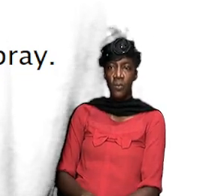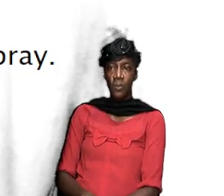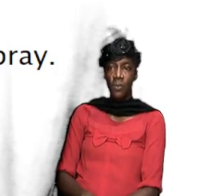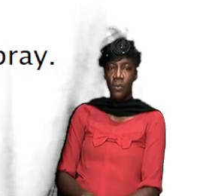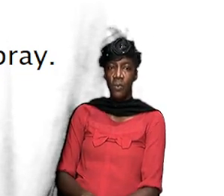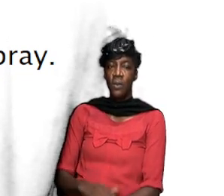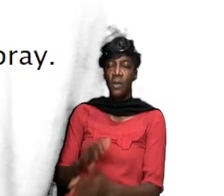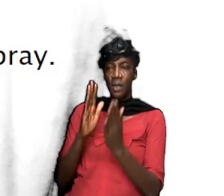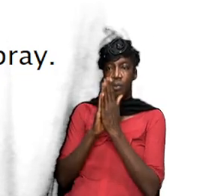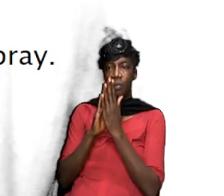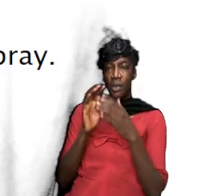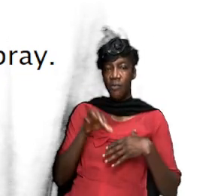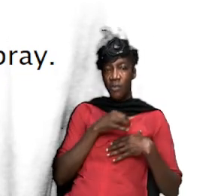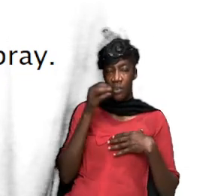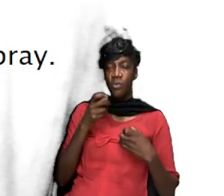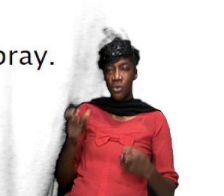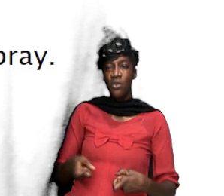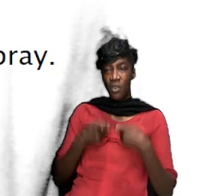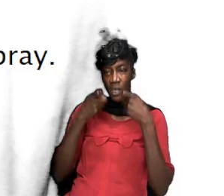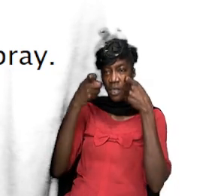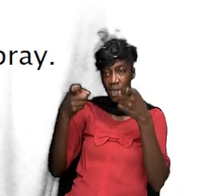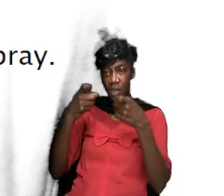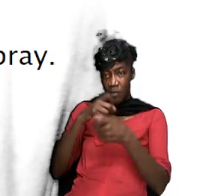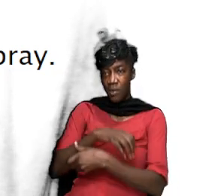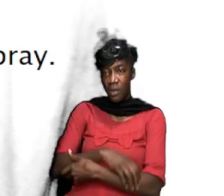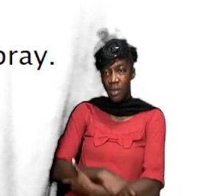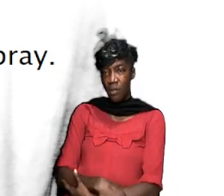But pray for spiritual gift